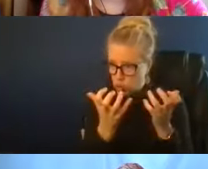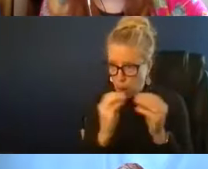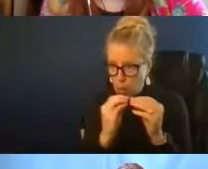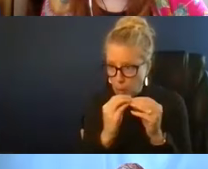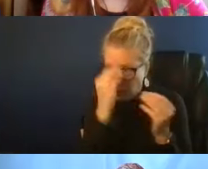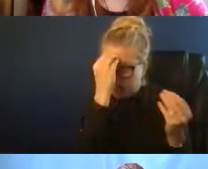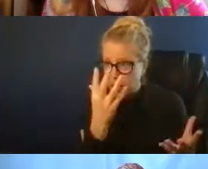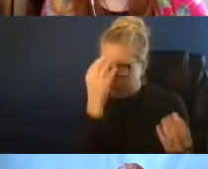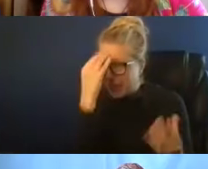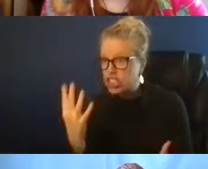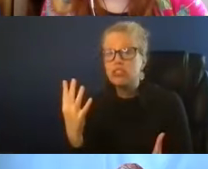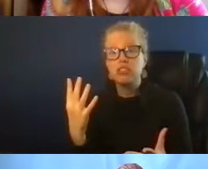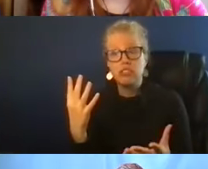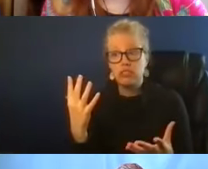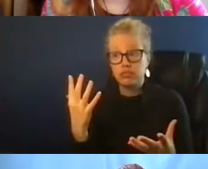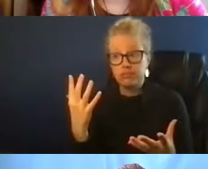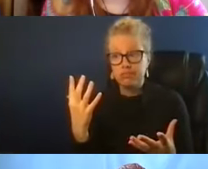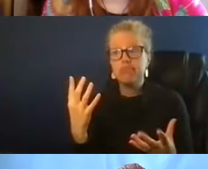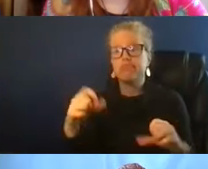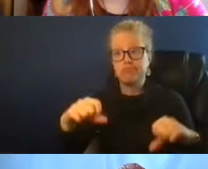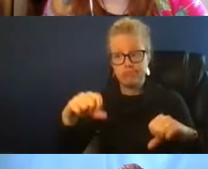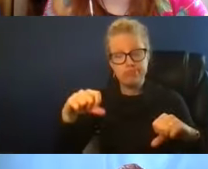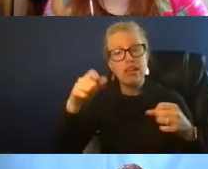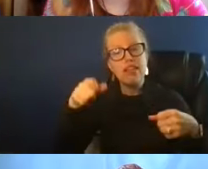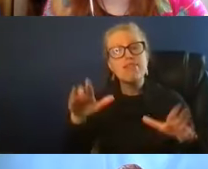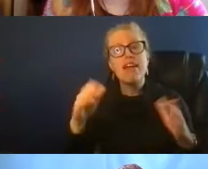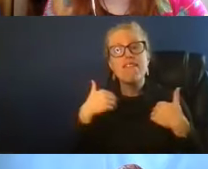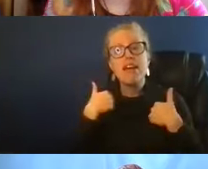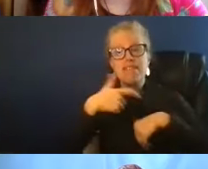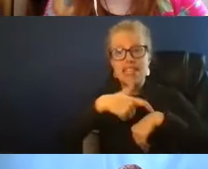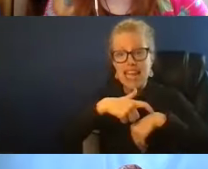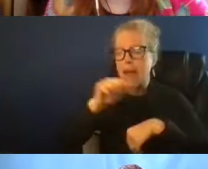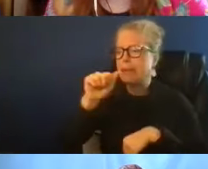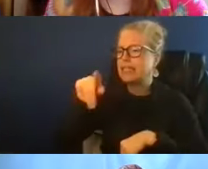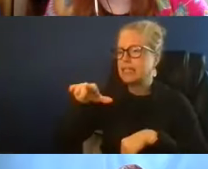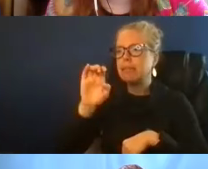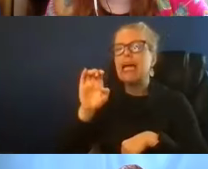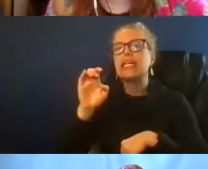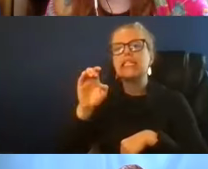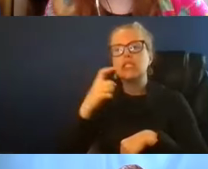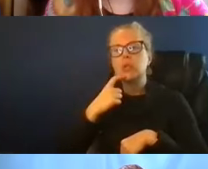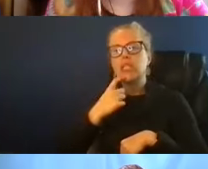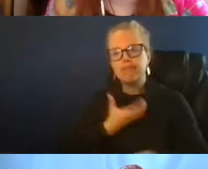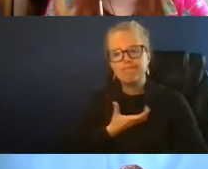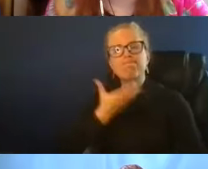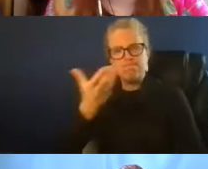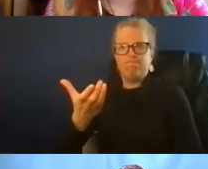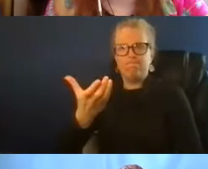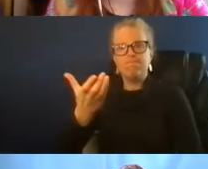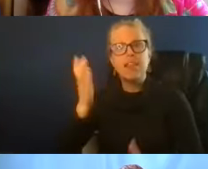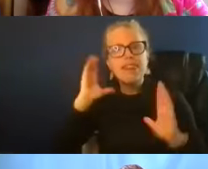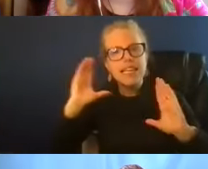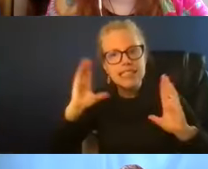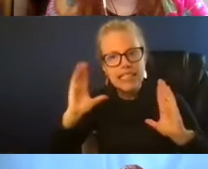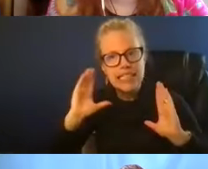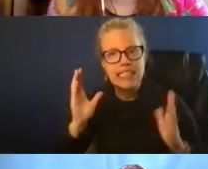this? Yes, letting them have the time and space to say what they need to say. Just listening,